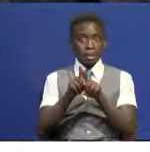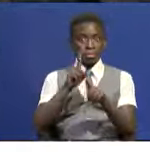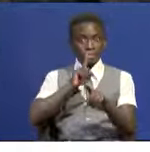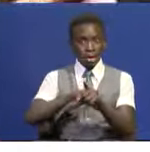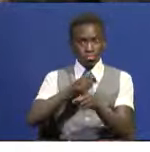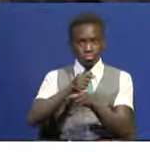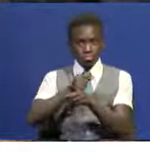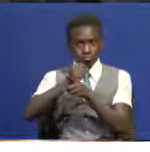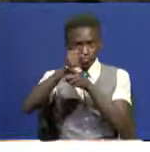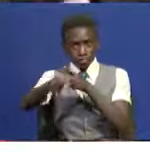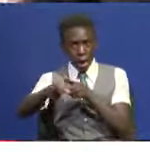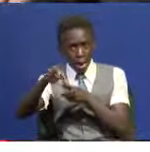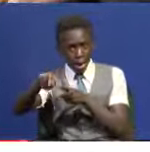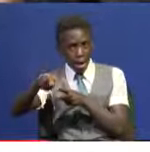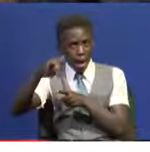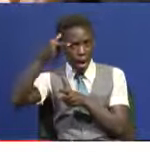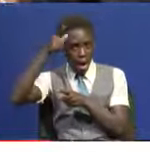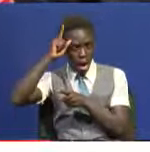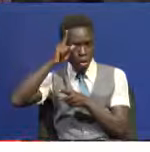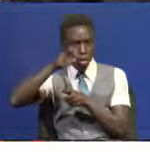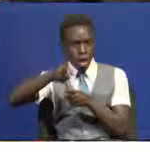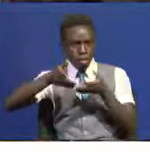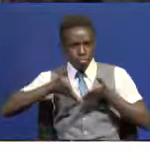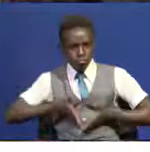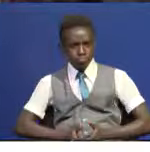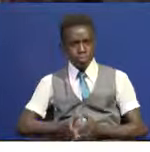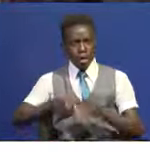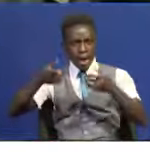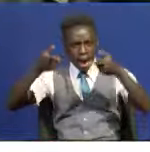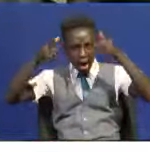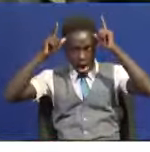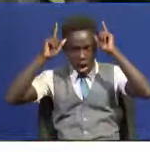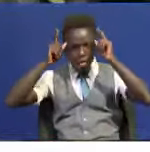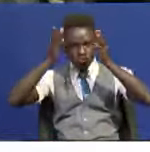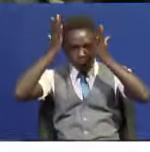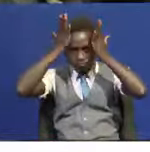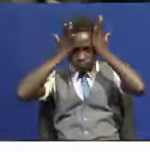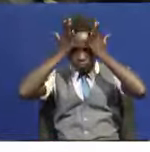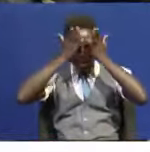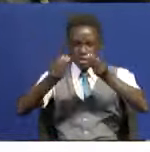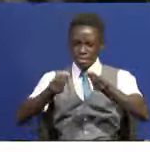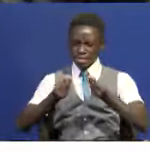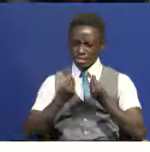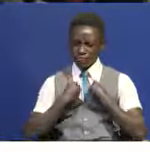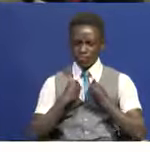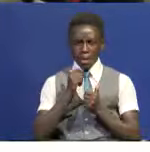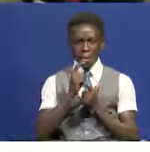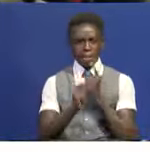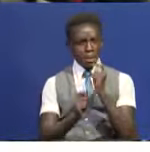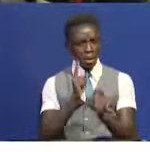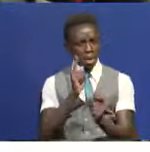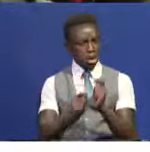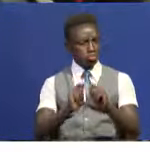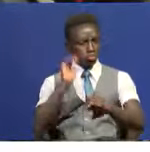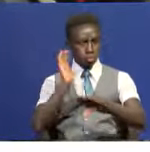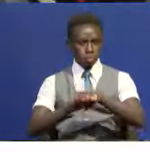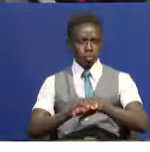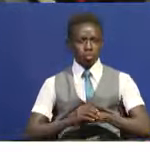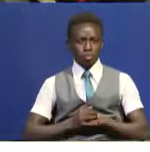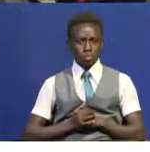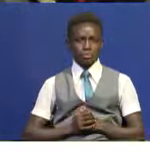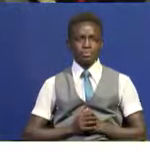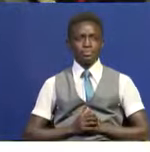kuzaliwa awe ni ndama ambaye inaweza kutupea maziwa sawa sawa. Nancy Okwari, Lunchtime News.